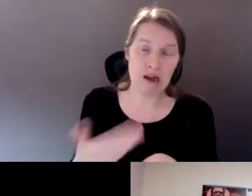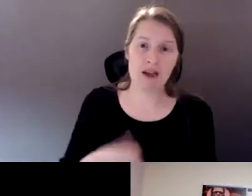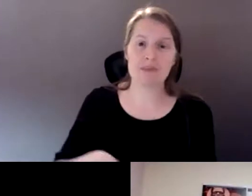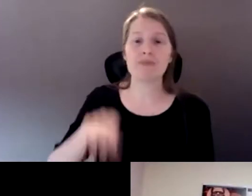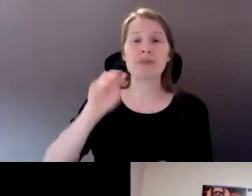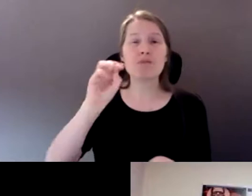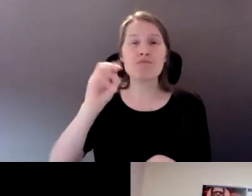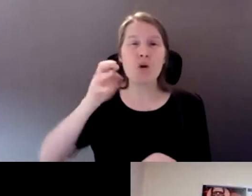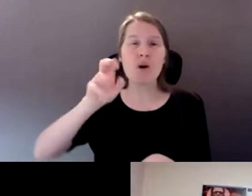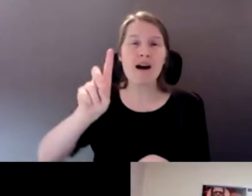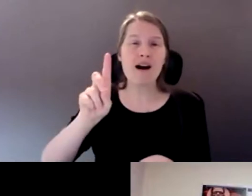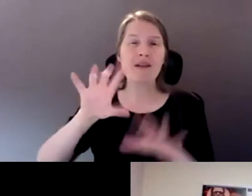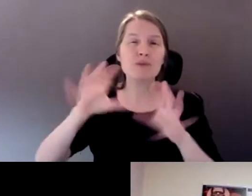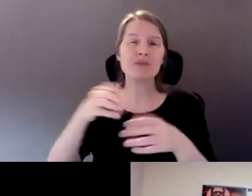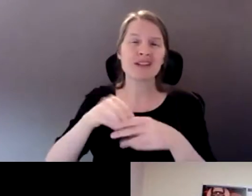movement in North Africa.